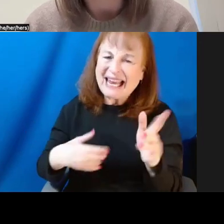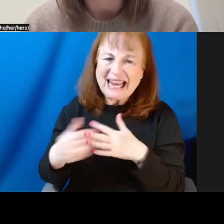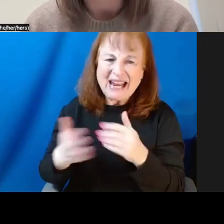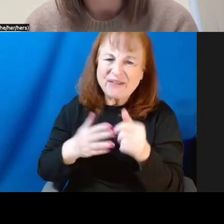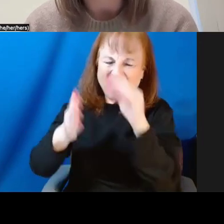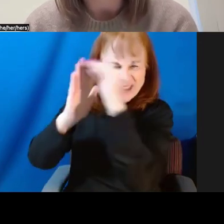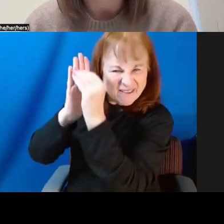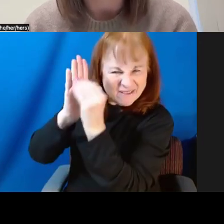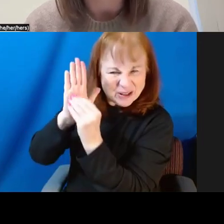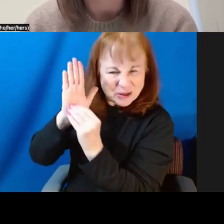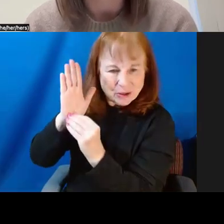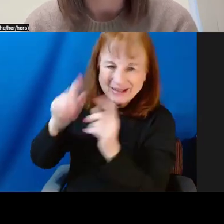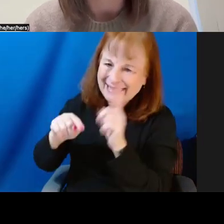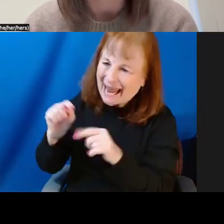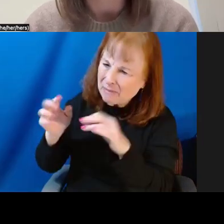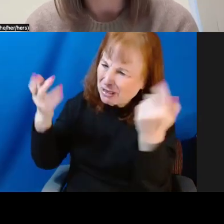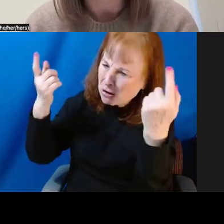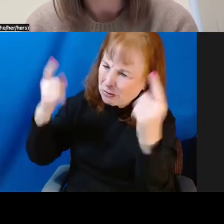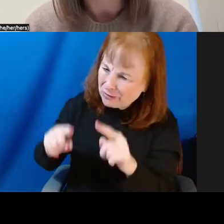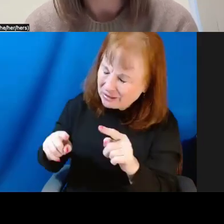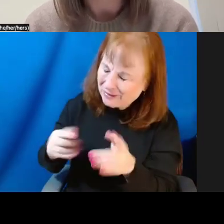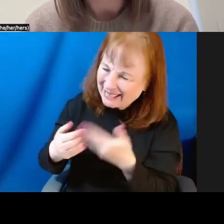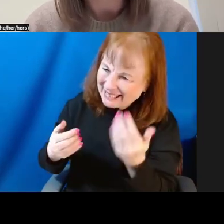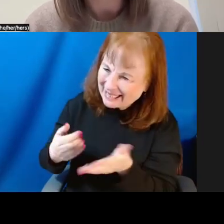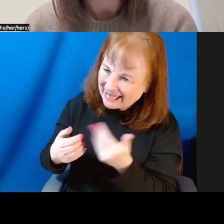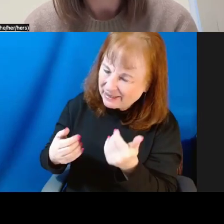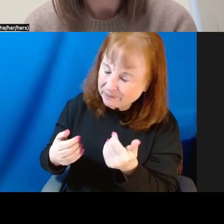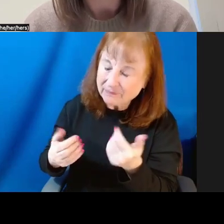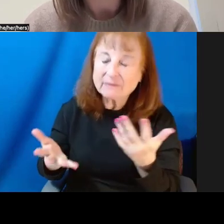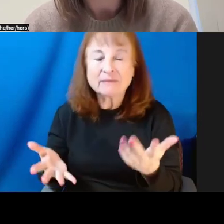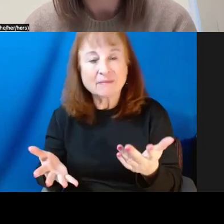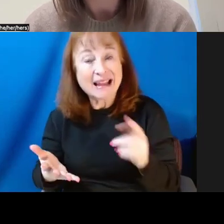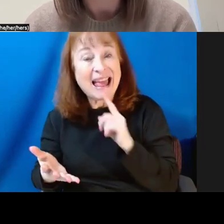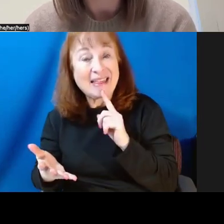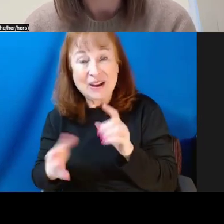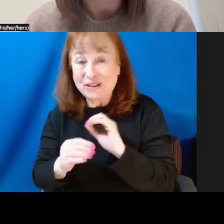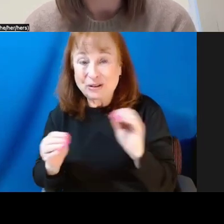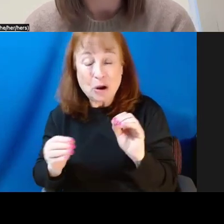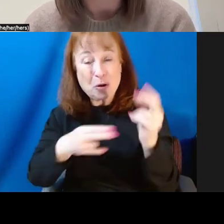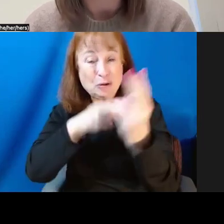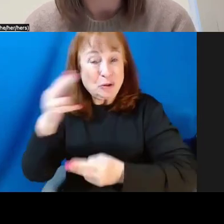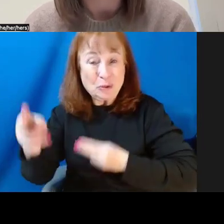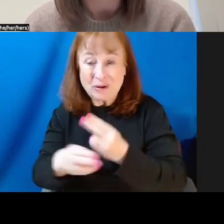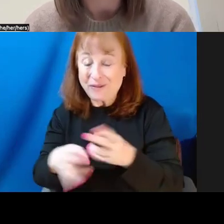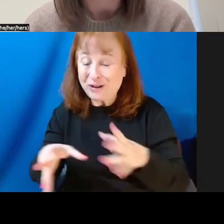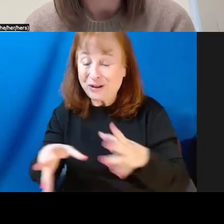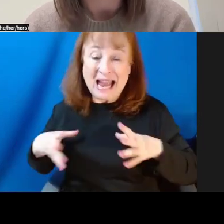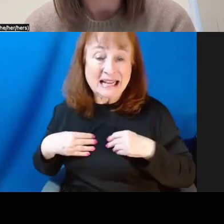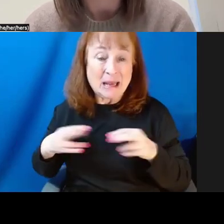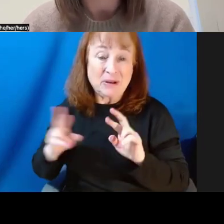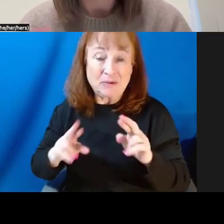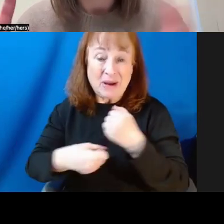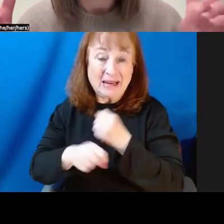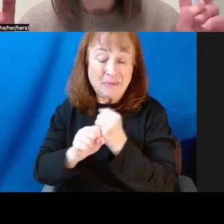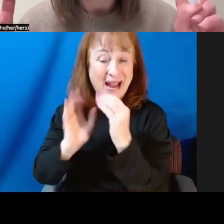inventory of such words cannot be agreed on so readily. Indeed, there is no universally accepted ready-made